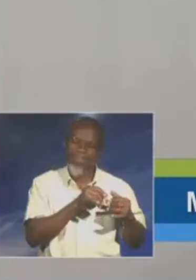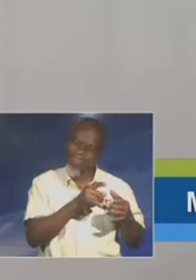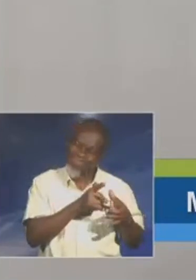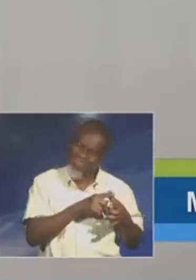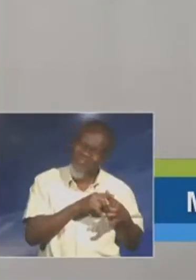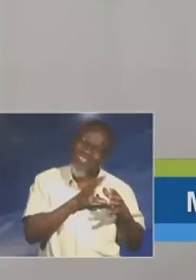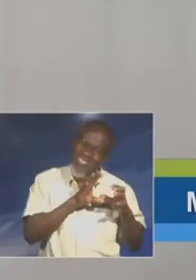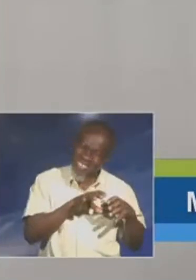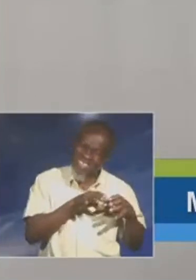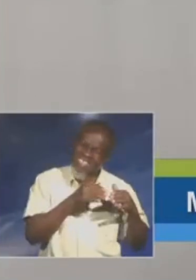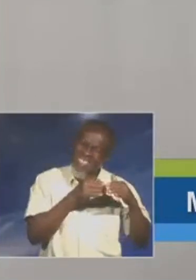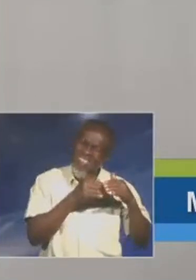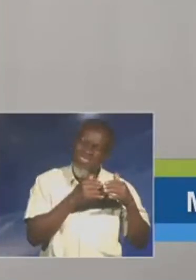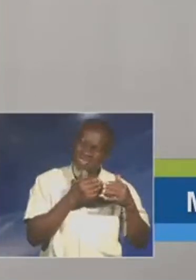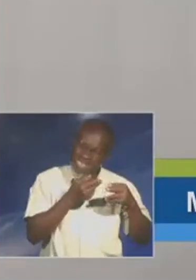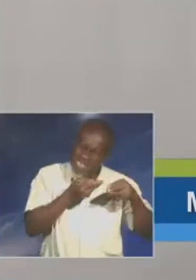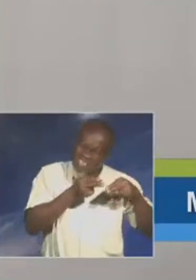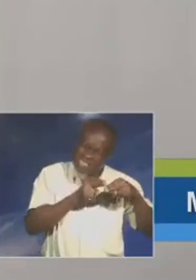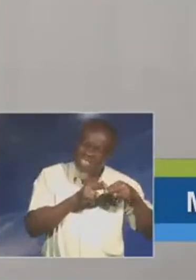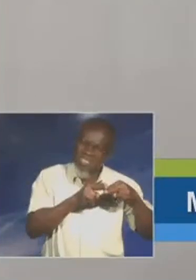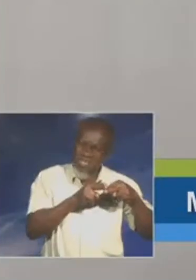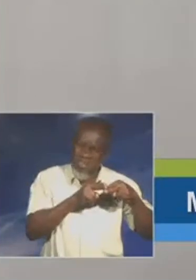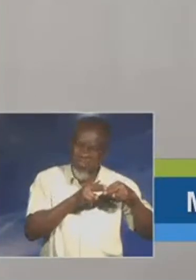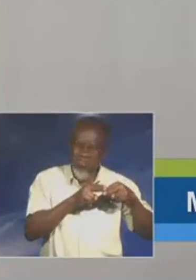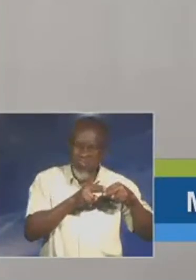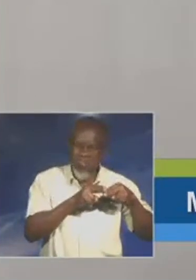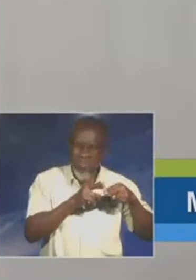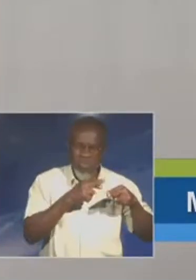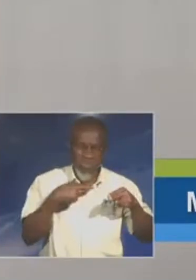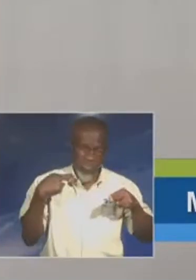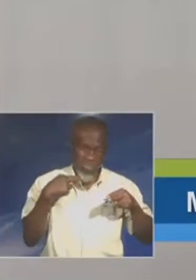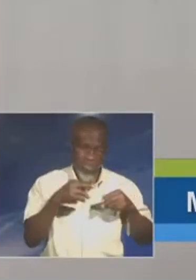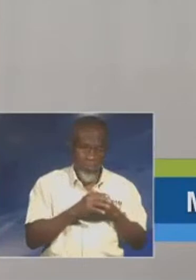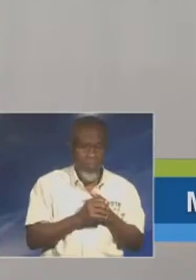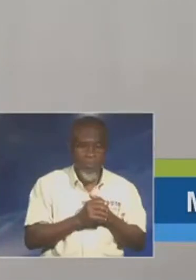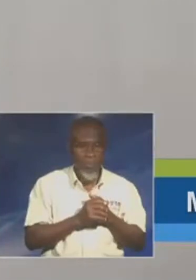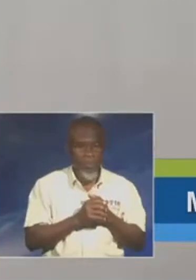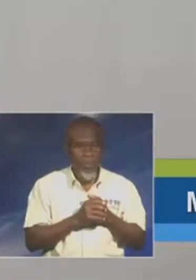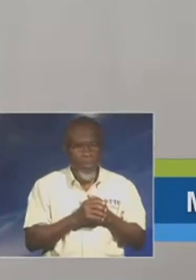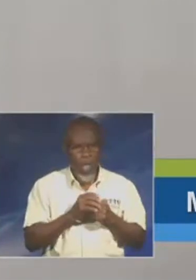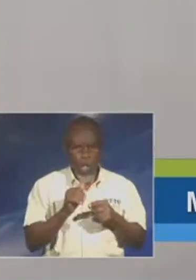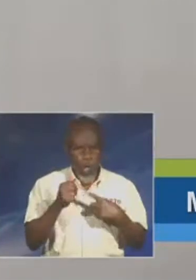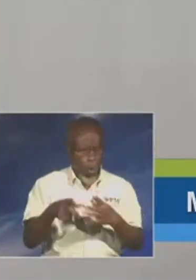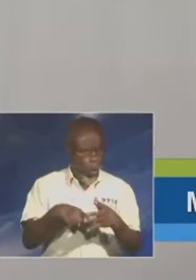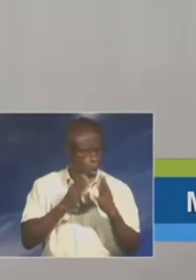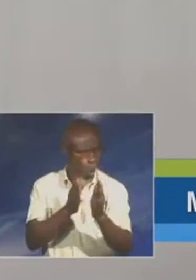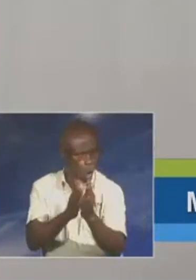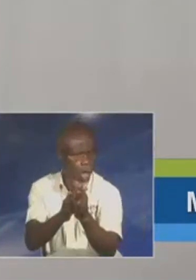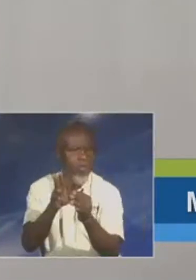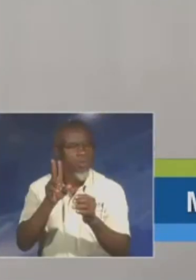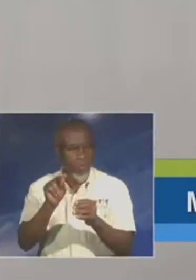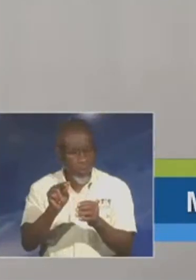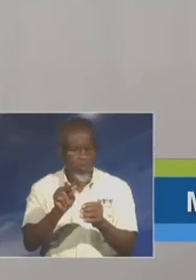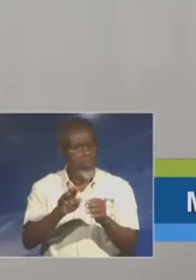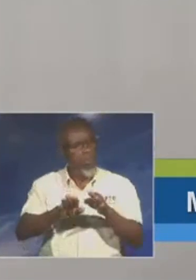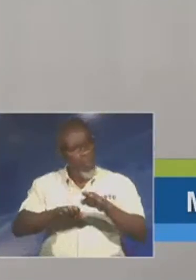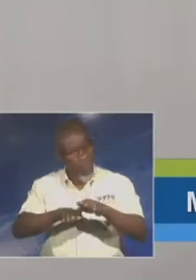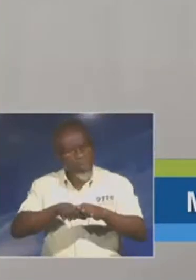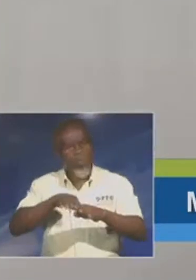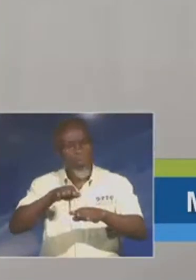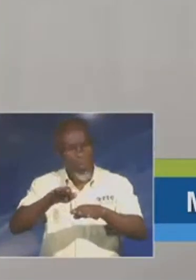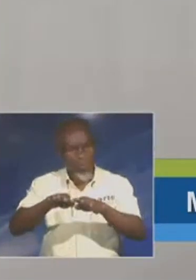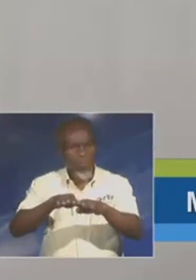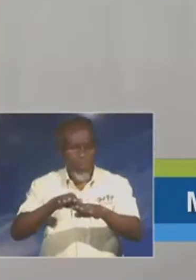hike. So have light activity. So fluids, light activity, vitamin D, vitamin C, your paracetamol, ibuprofen.